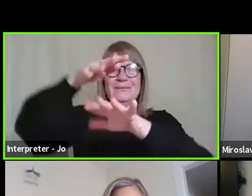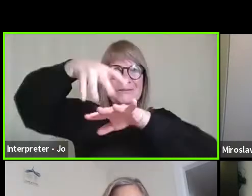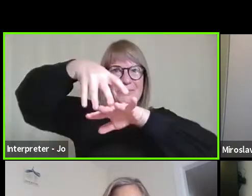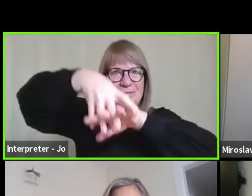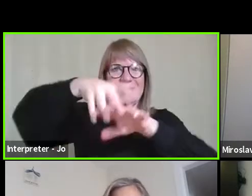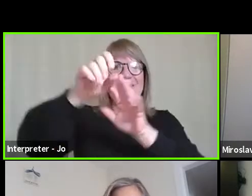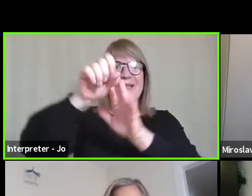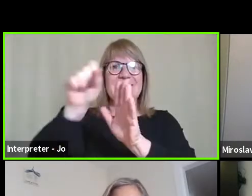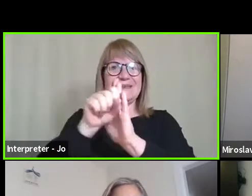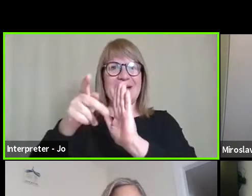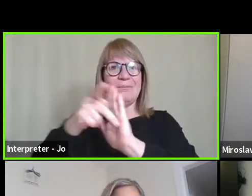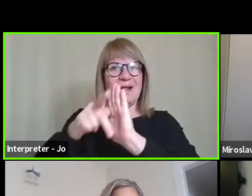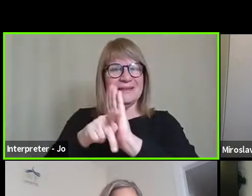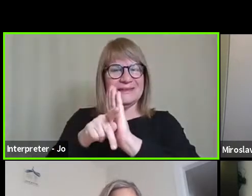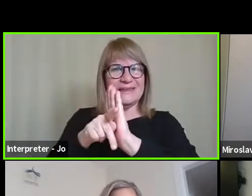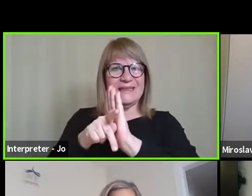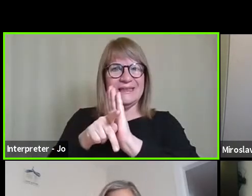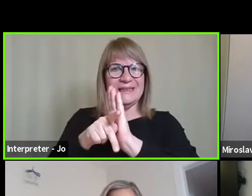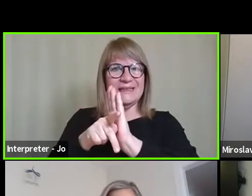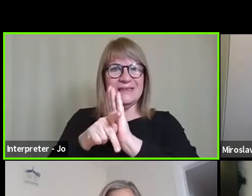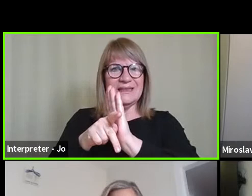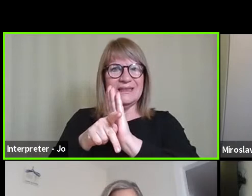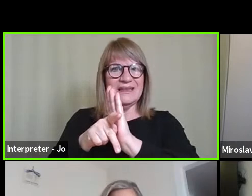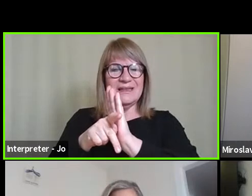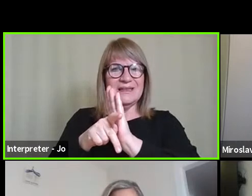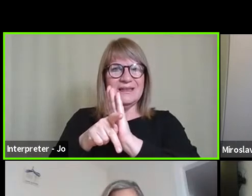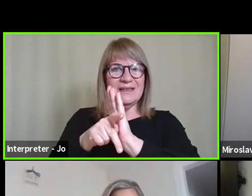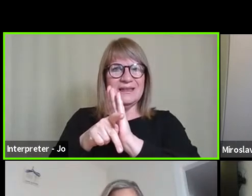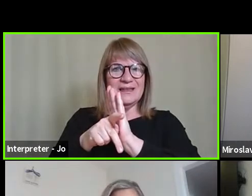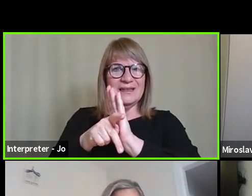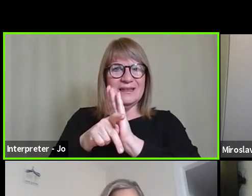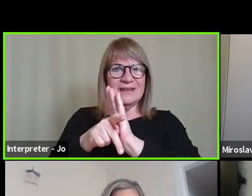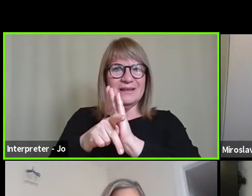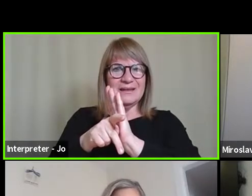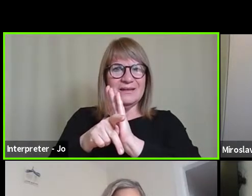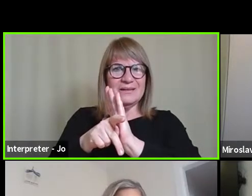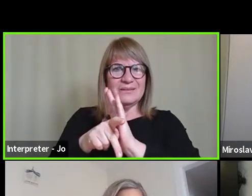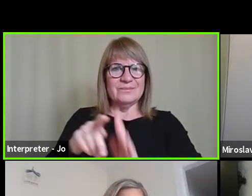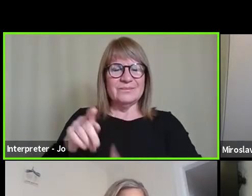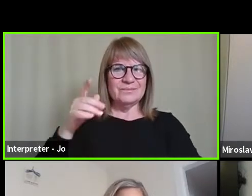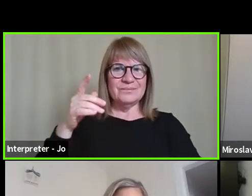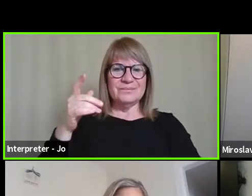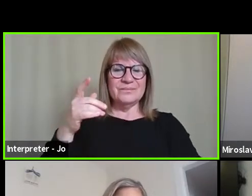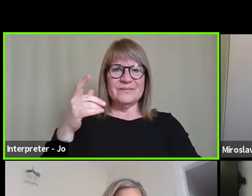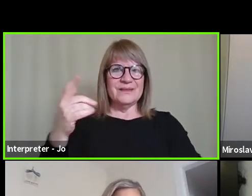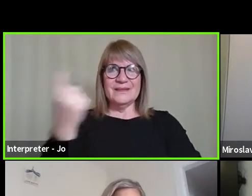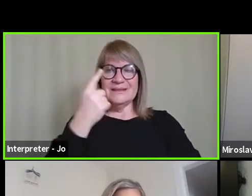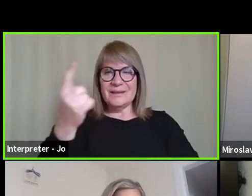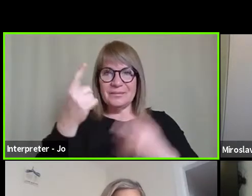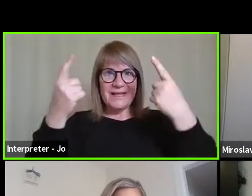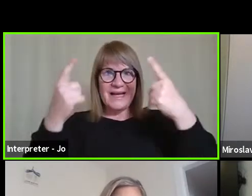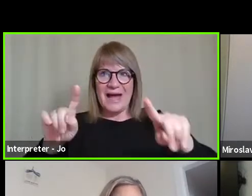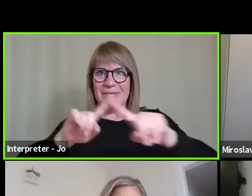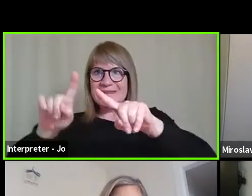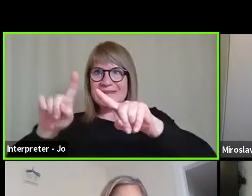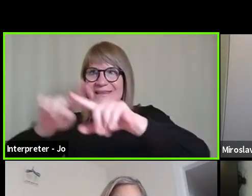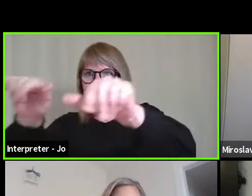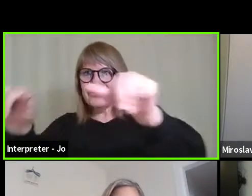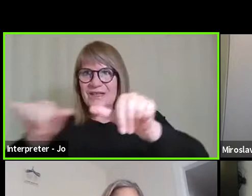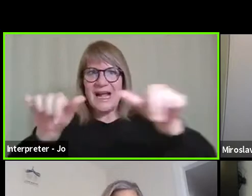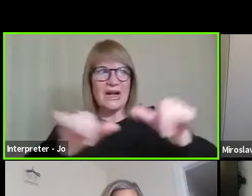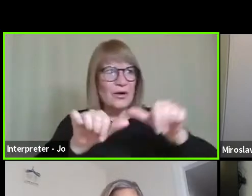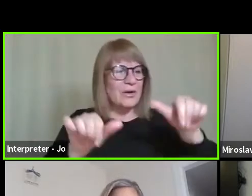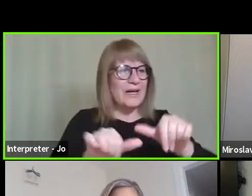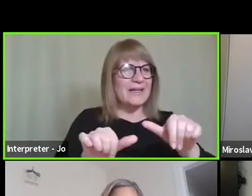policy and how um execution can happen and fire in different spots and so it can be very difficult to try to continue